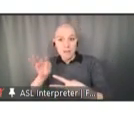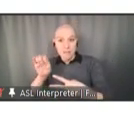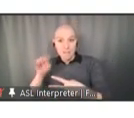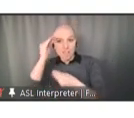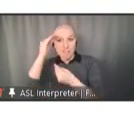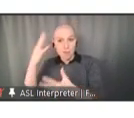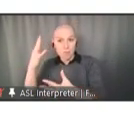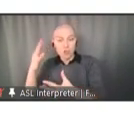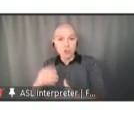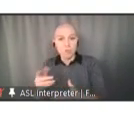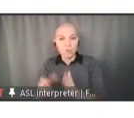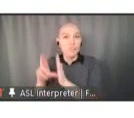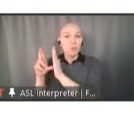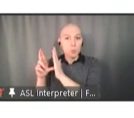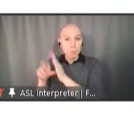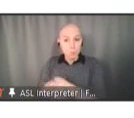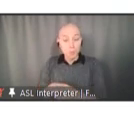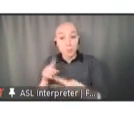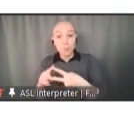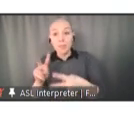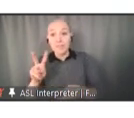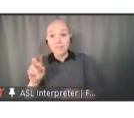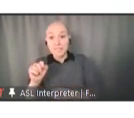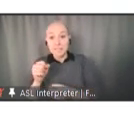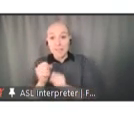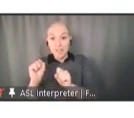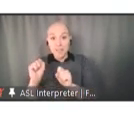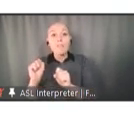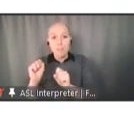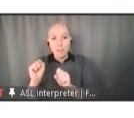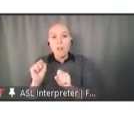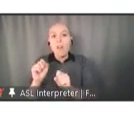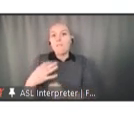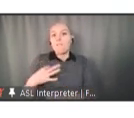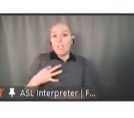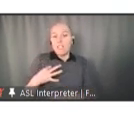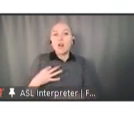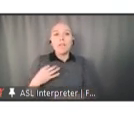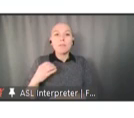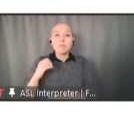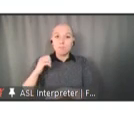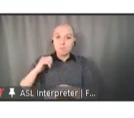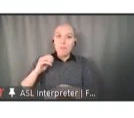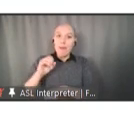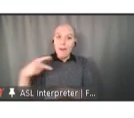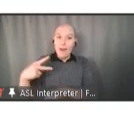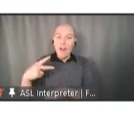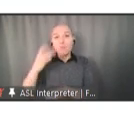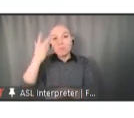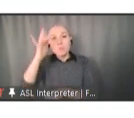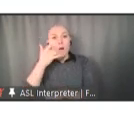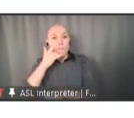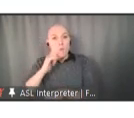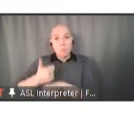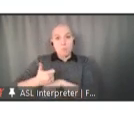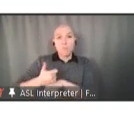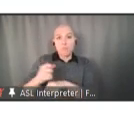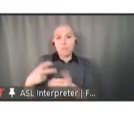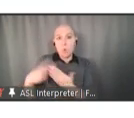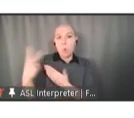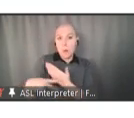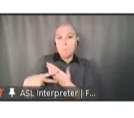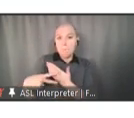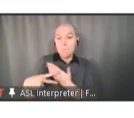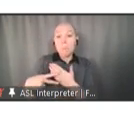VSAFE is a voluntary smartphone-based safety surveillance system that allows a parent or guardian to enroll their child after any dose